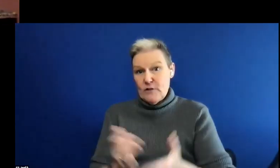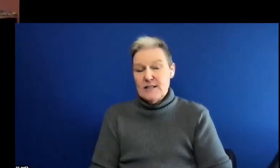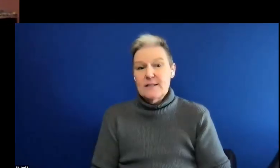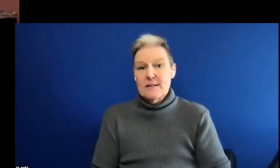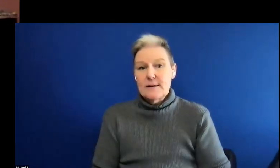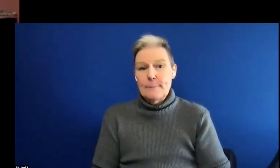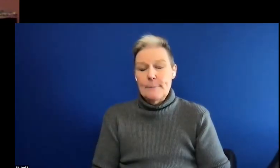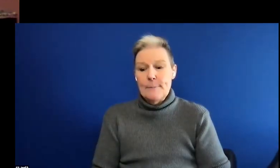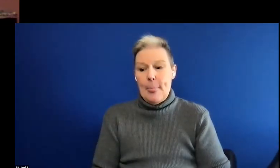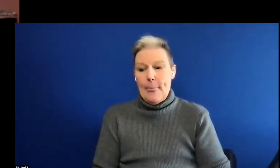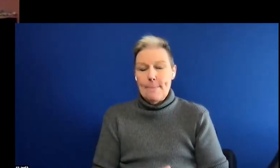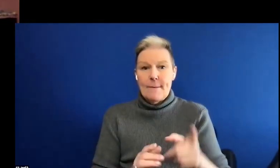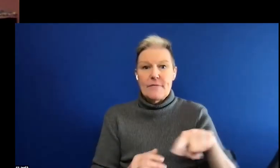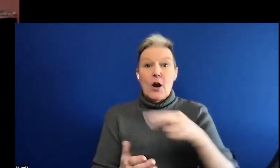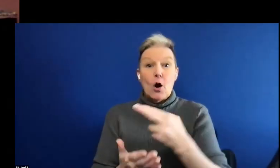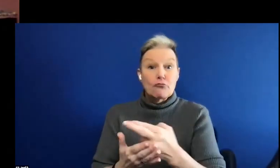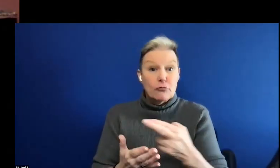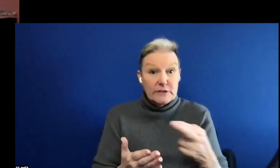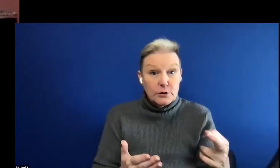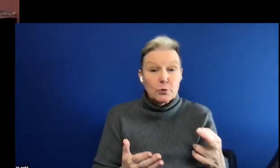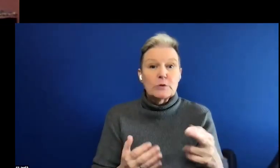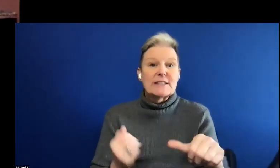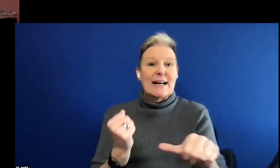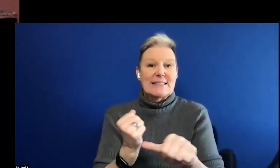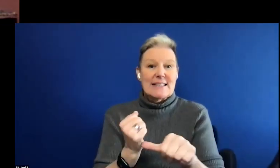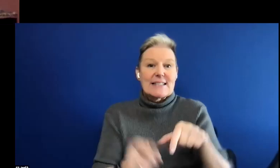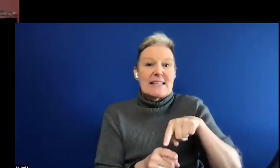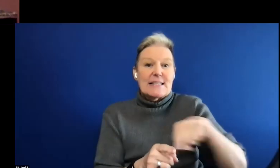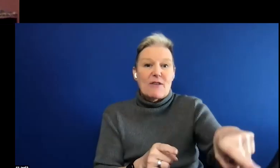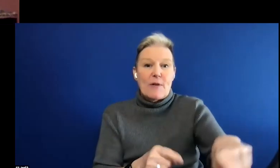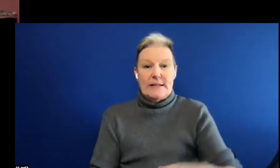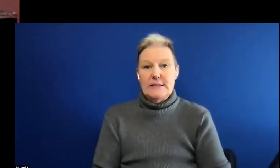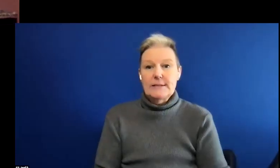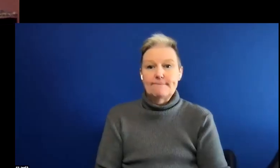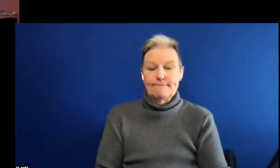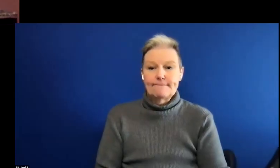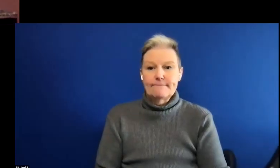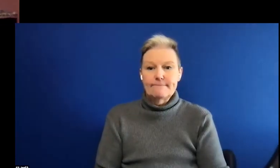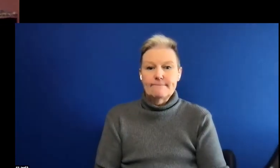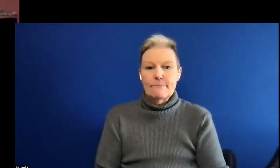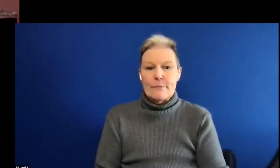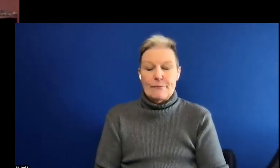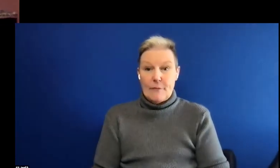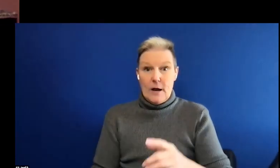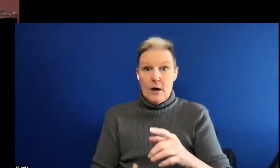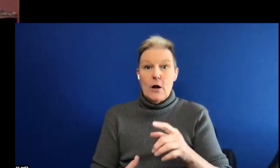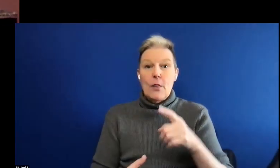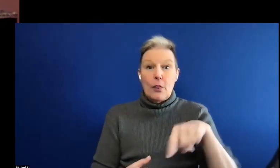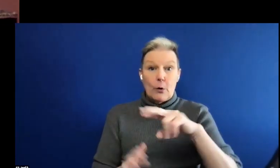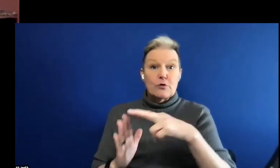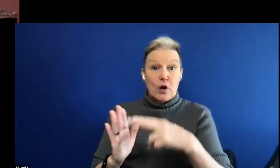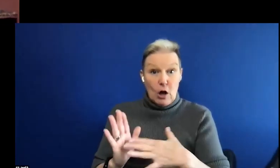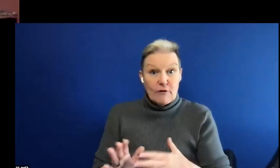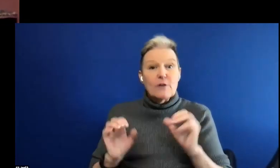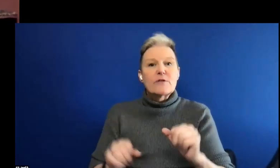They are resourced assistant specialists, and those contractors are able to